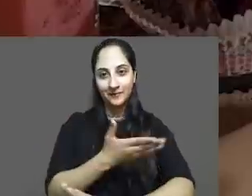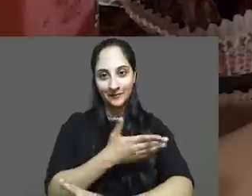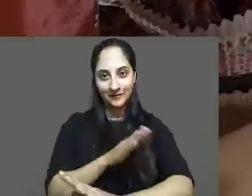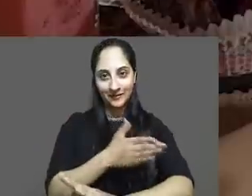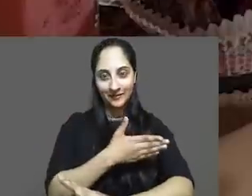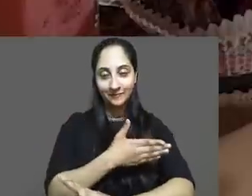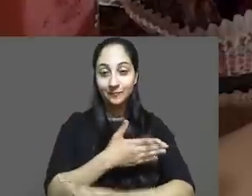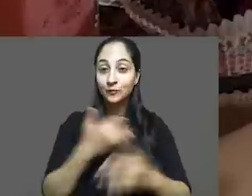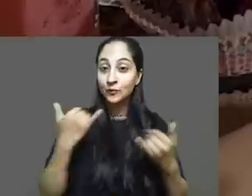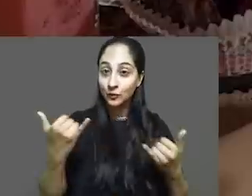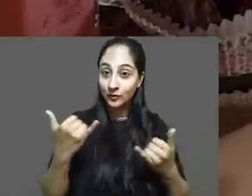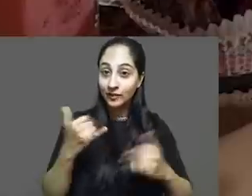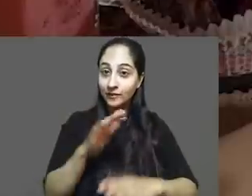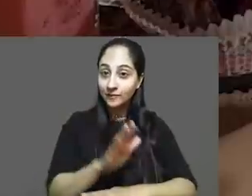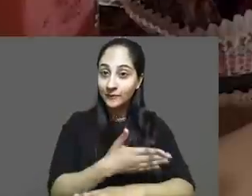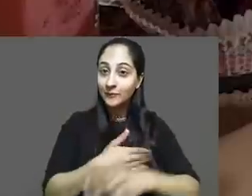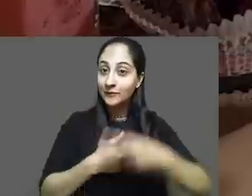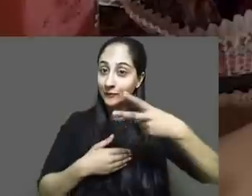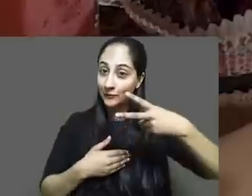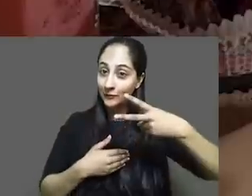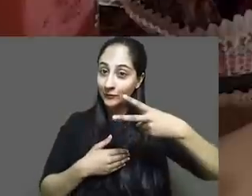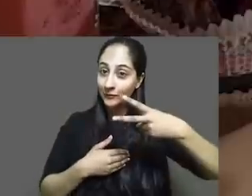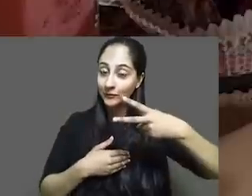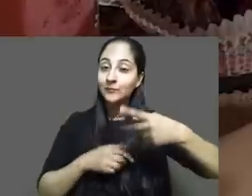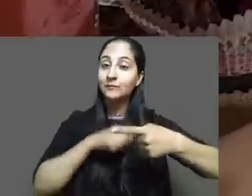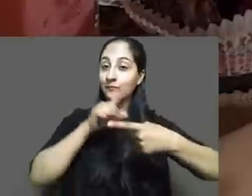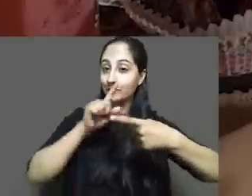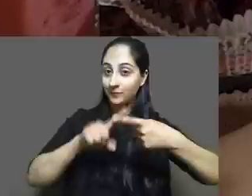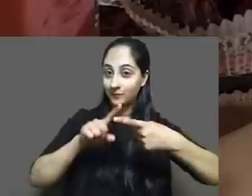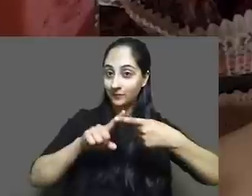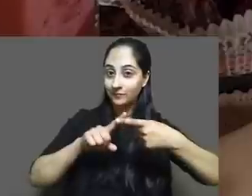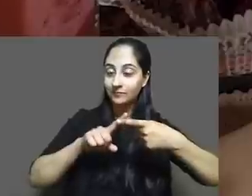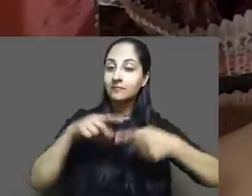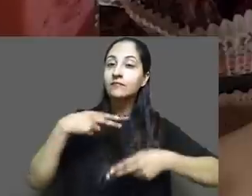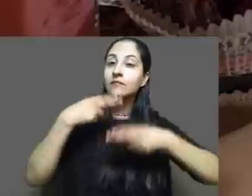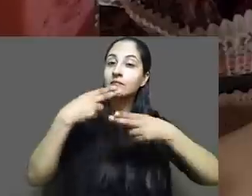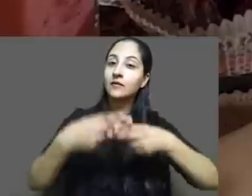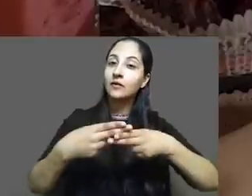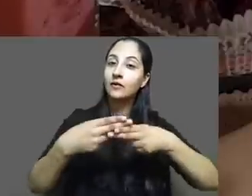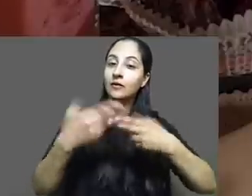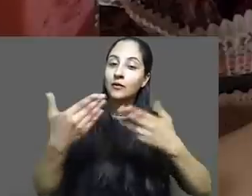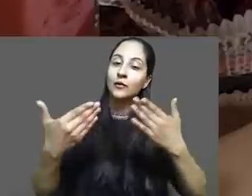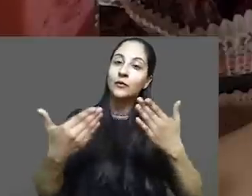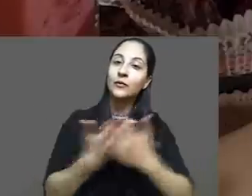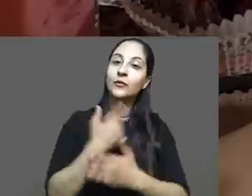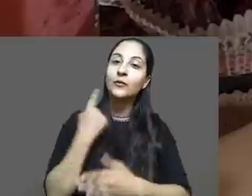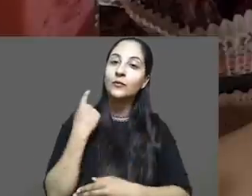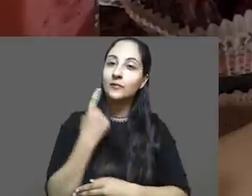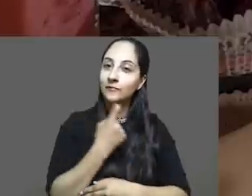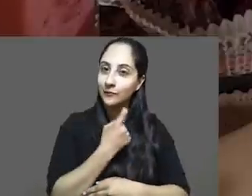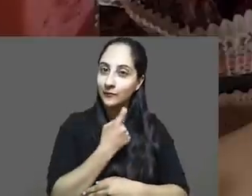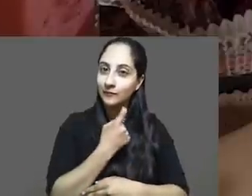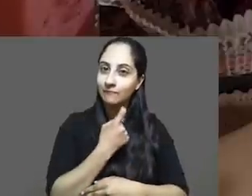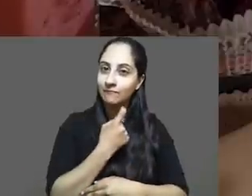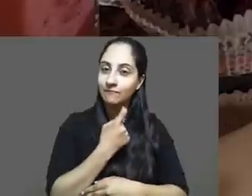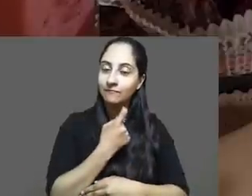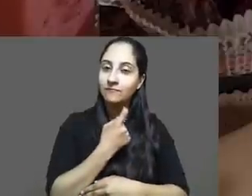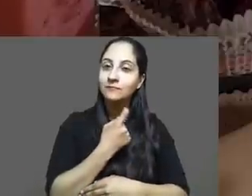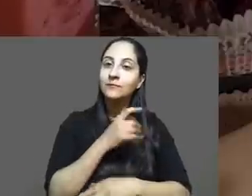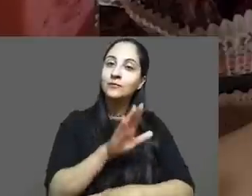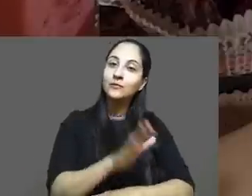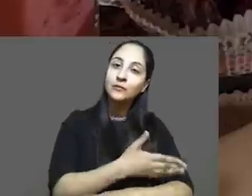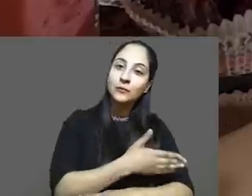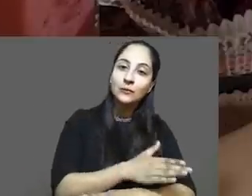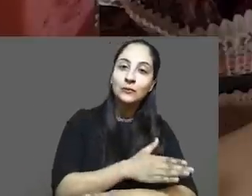New Perfume, which immerses us in a meadow of flowers that are blooming on Navroz Day. And our second piece is called Navroz